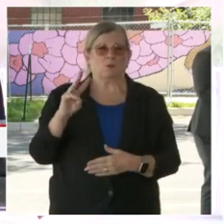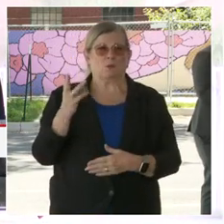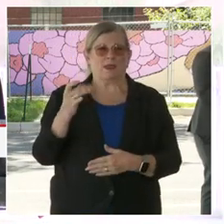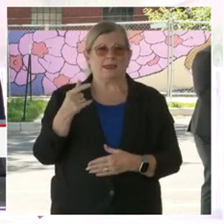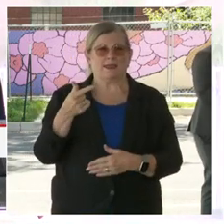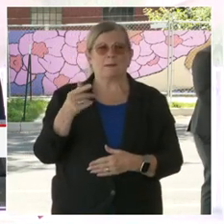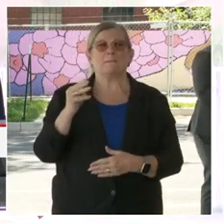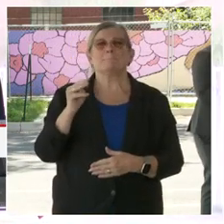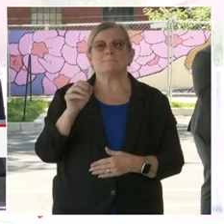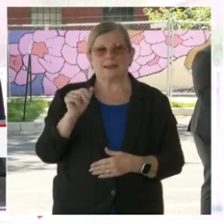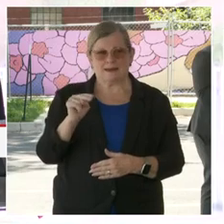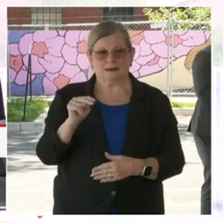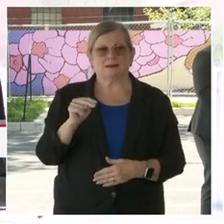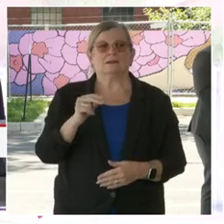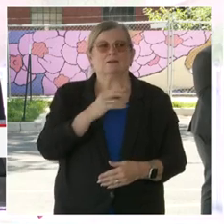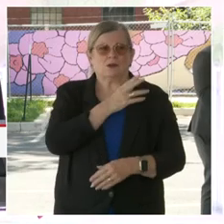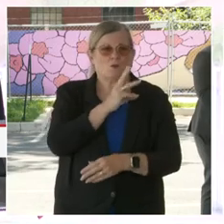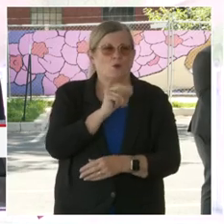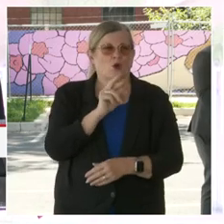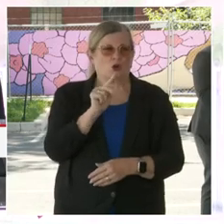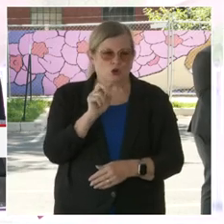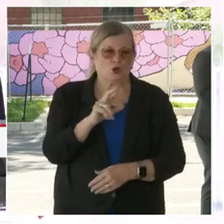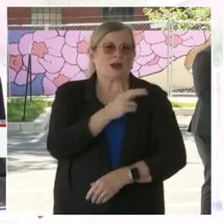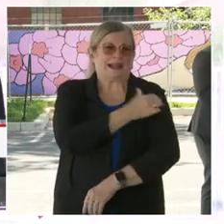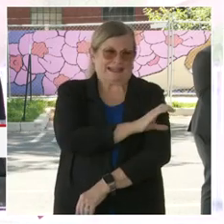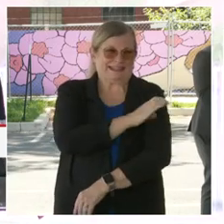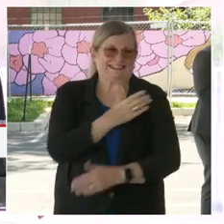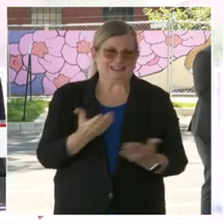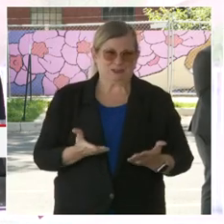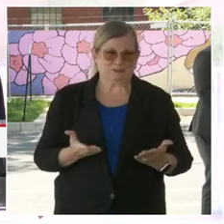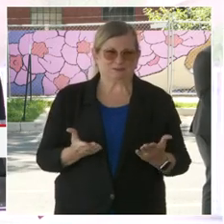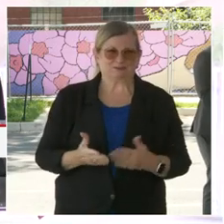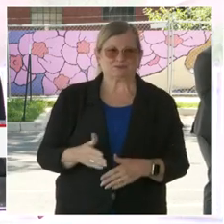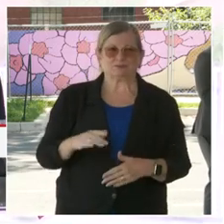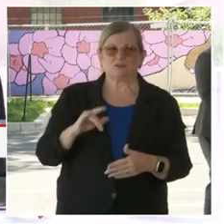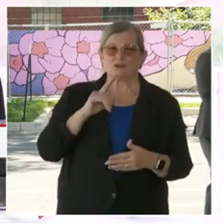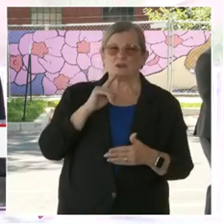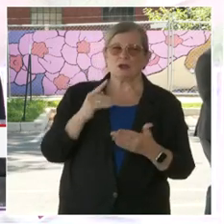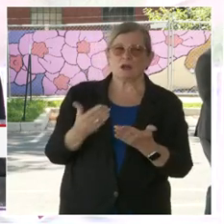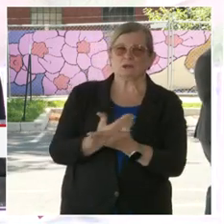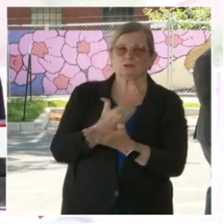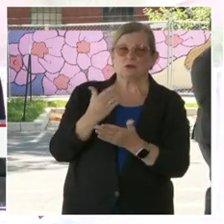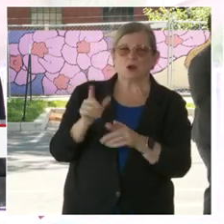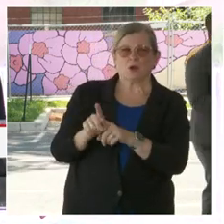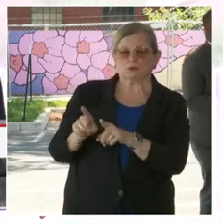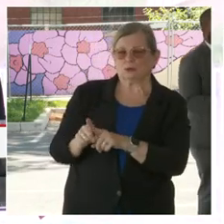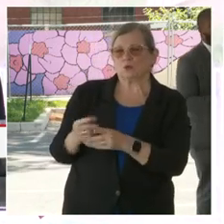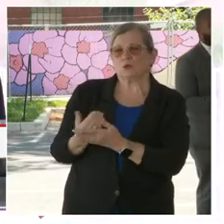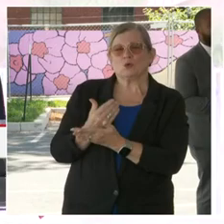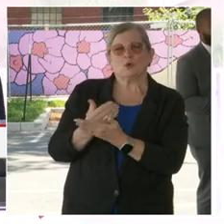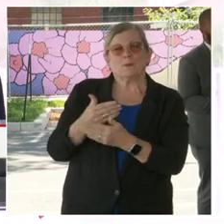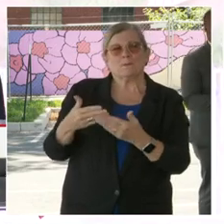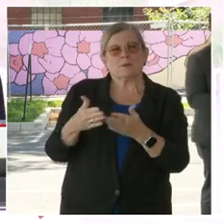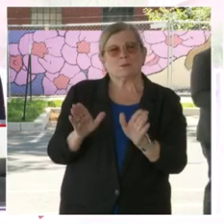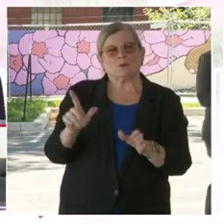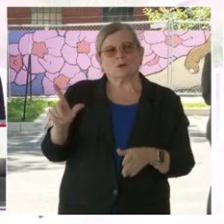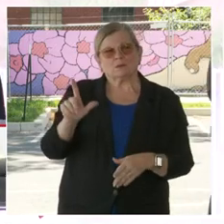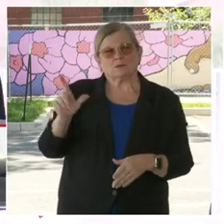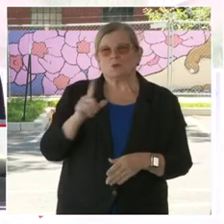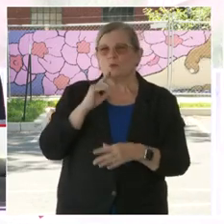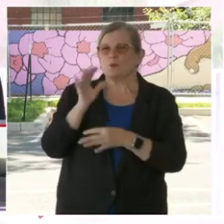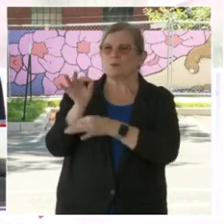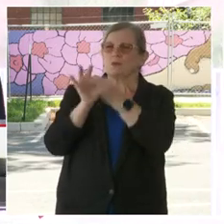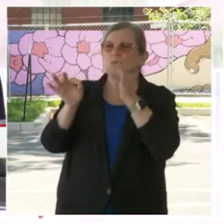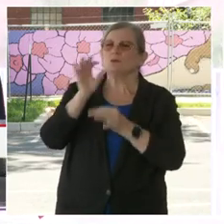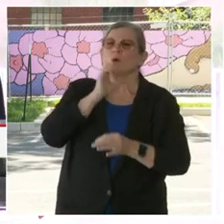square foot District of Columbia public library to replace Parkland Turner's neighborhood library. But we didn't stop